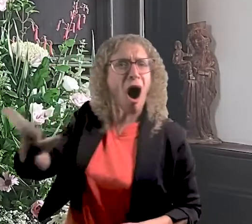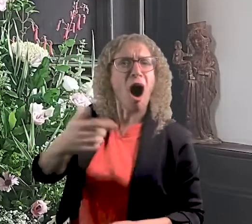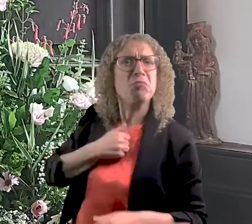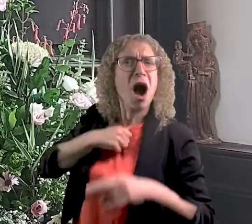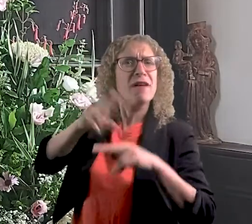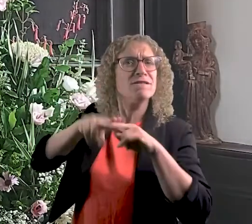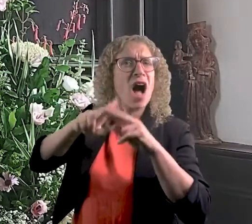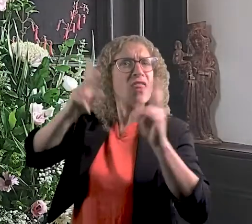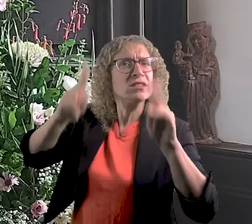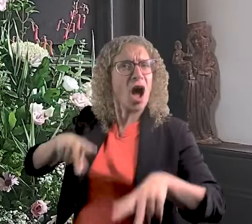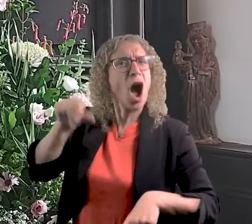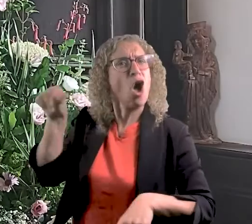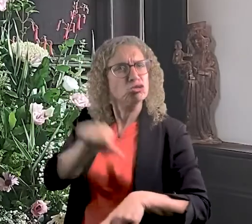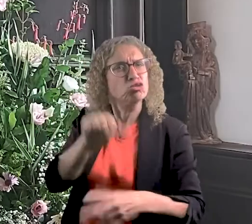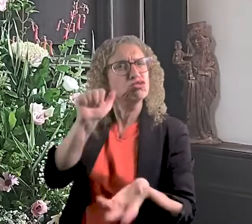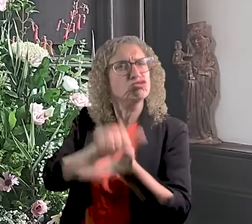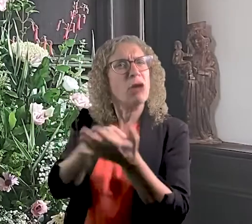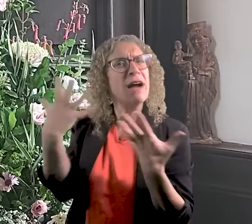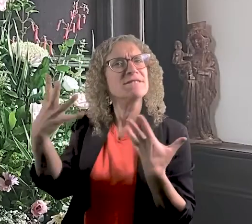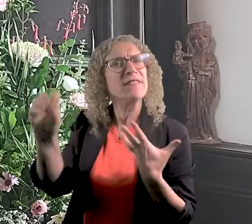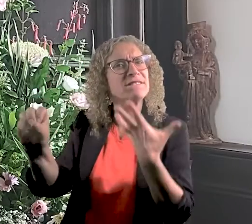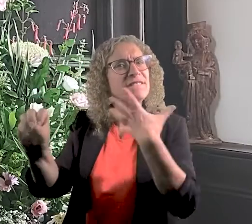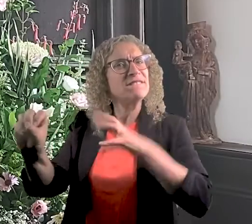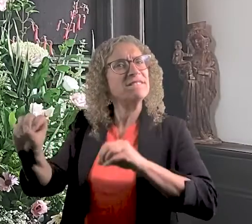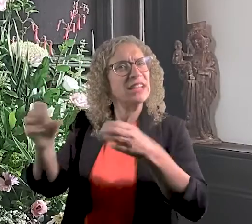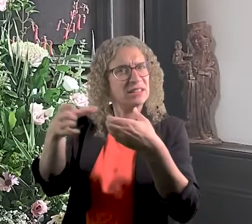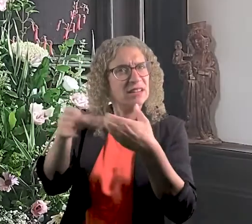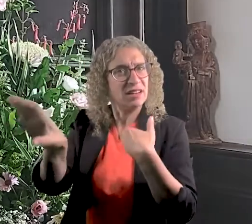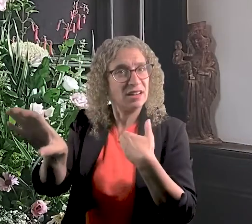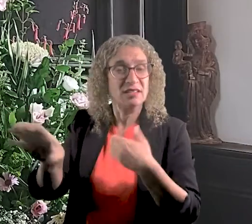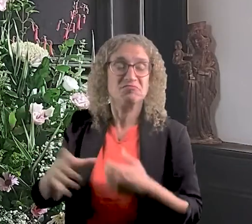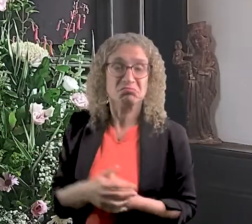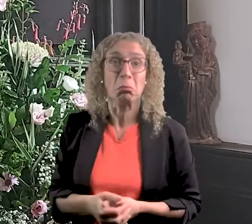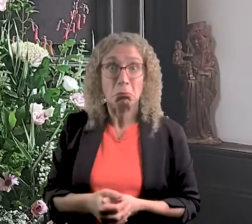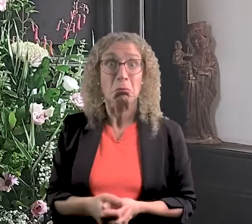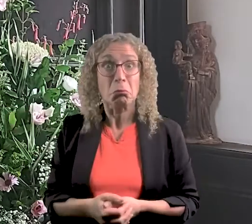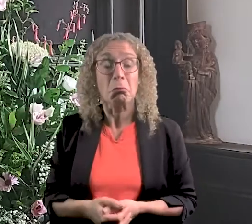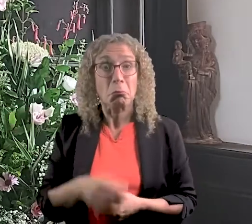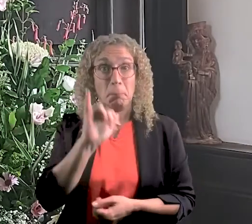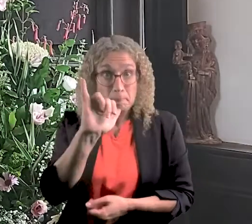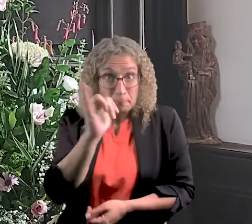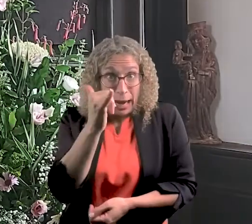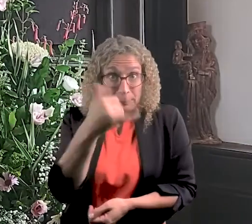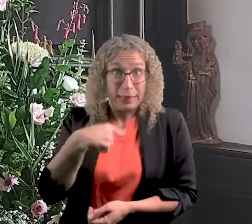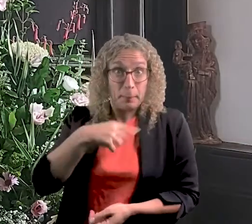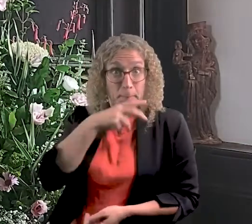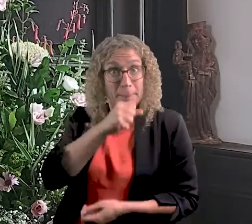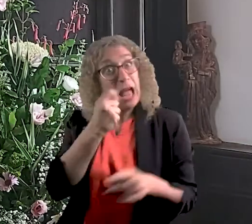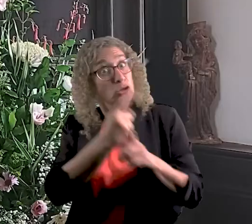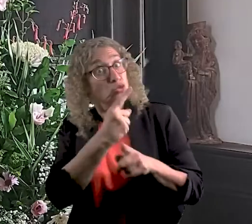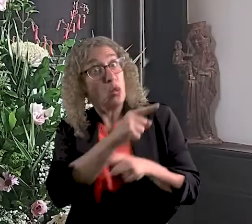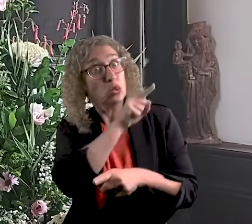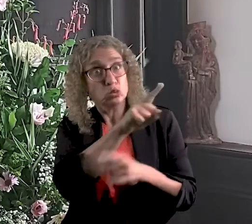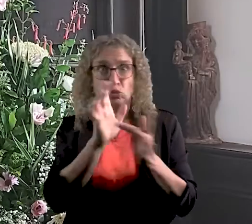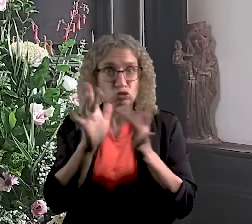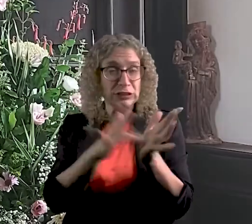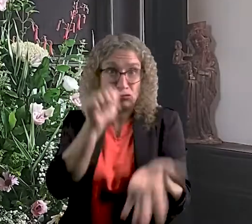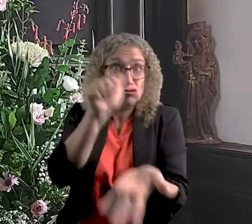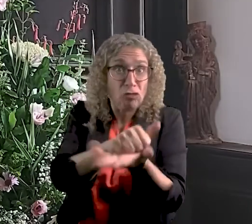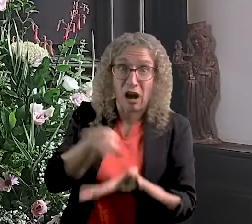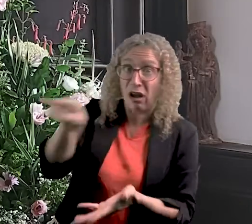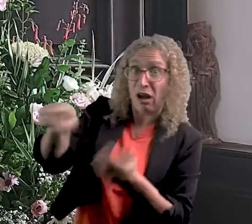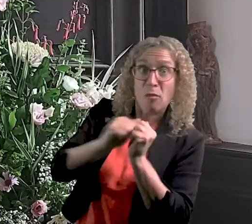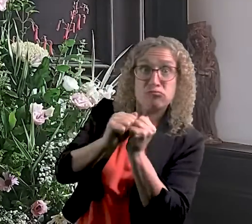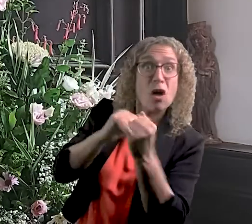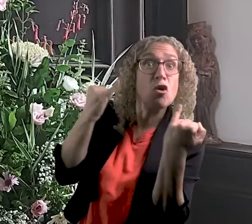about inheritance. The man might have had a point. His brother might have been acting unjustly. But Jesus snaps back